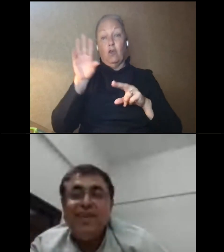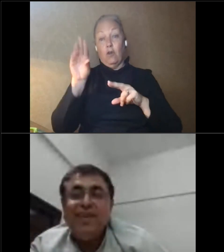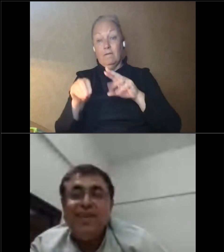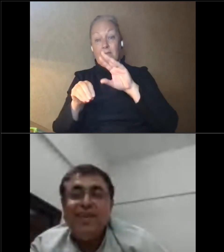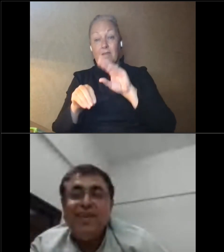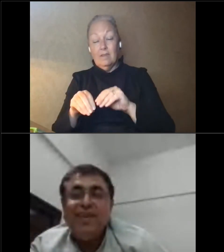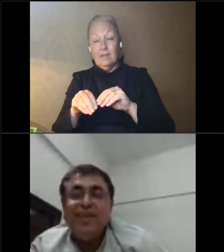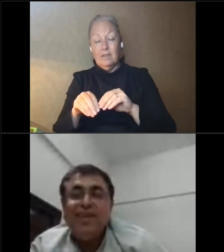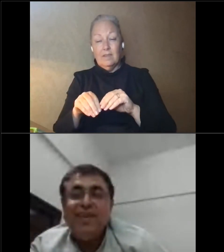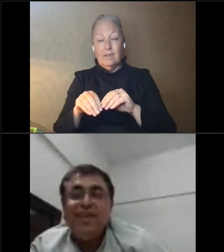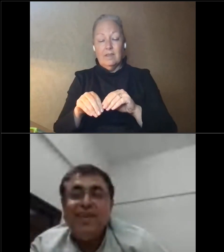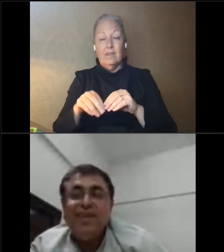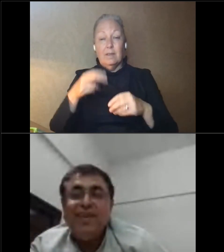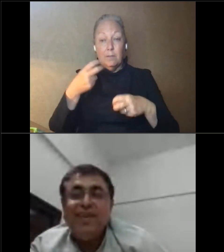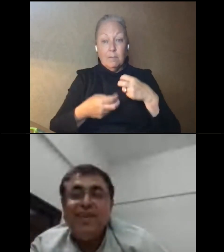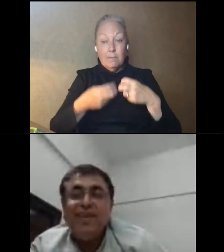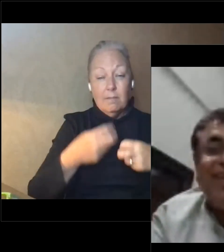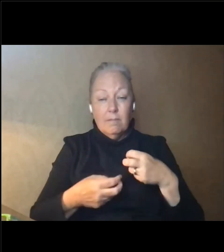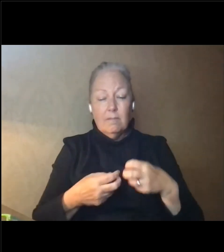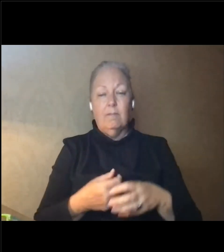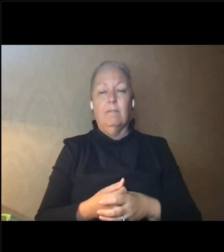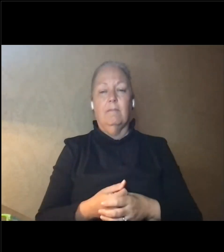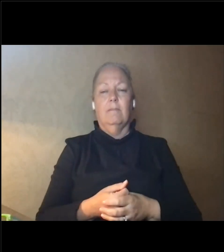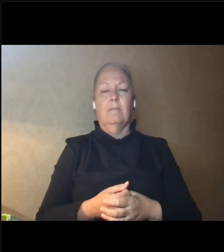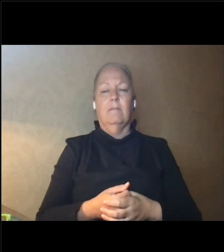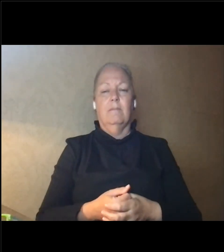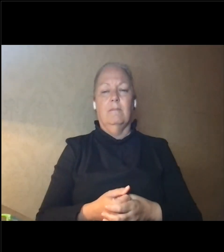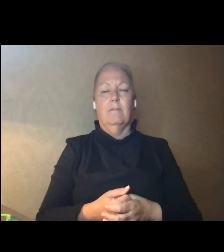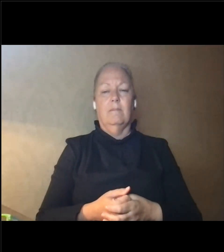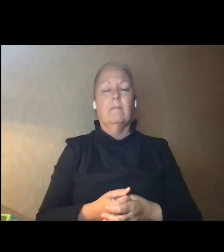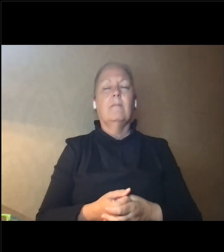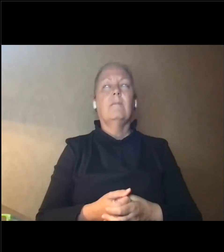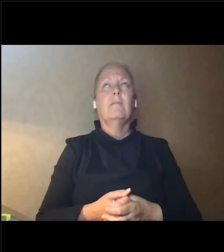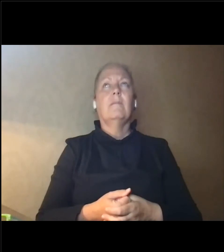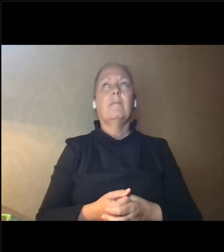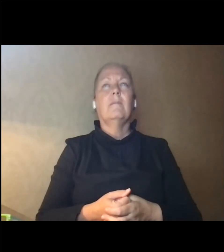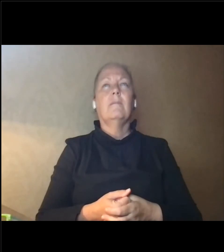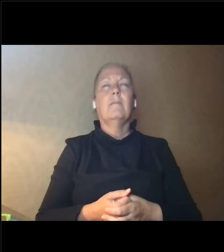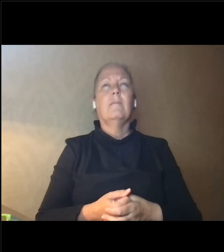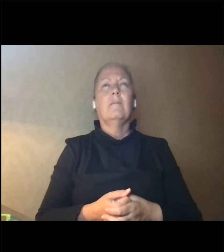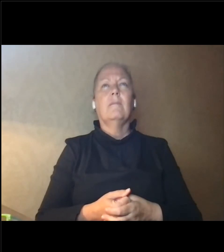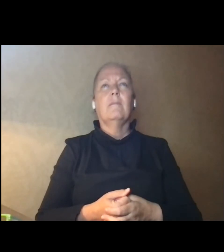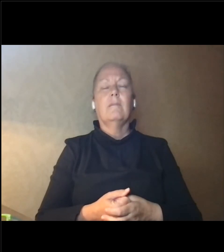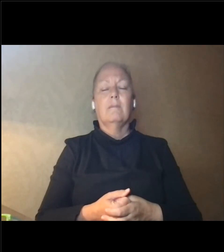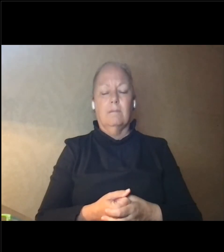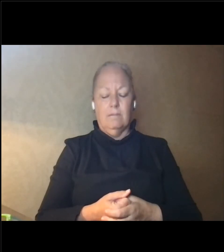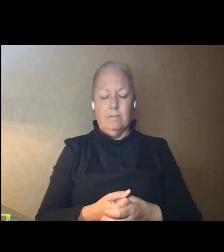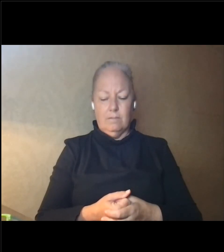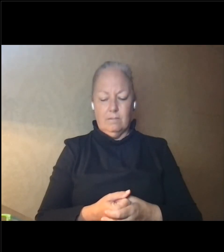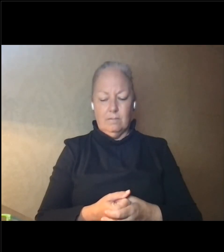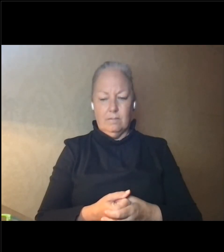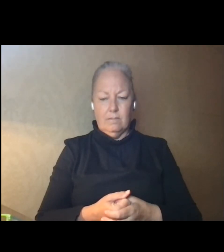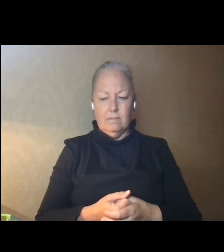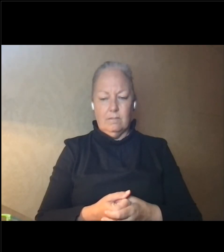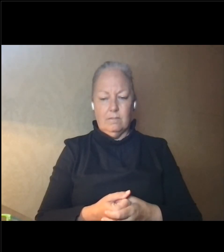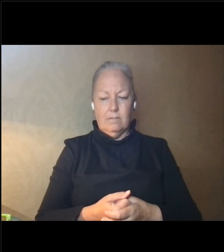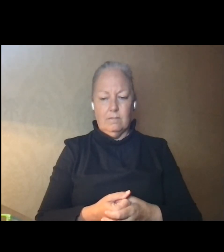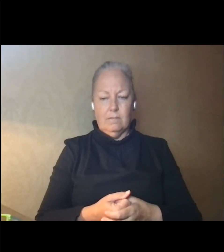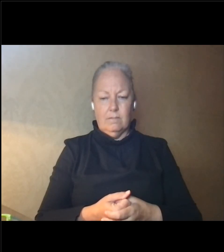not response covering again. question to cover with disabilities, how many people with disabilities are in